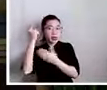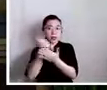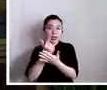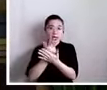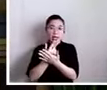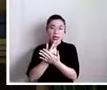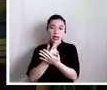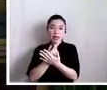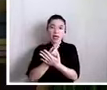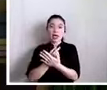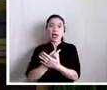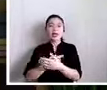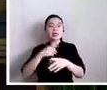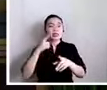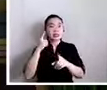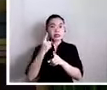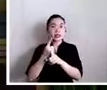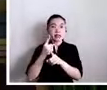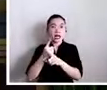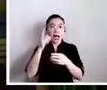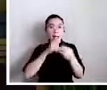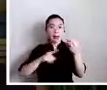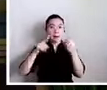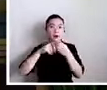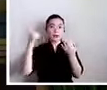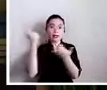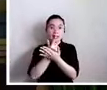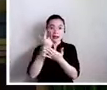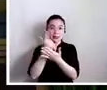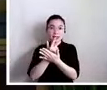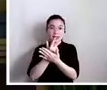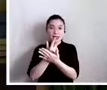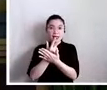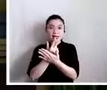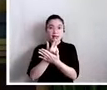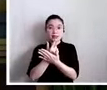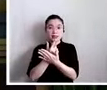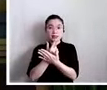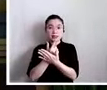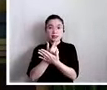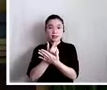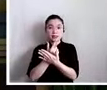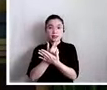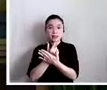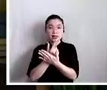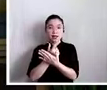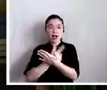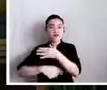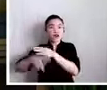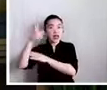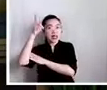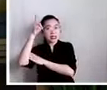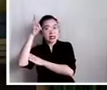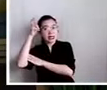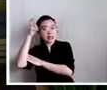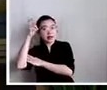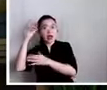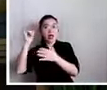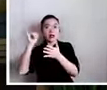is about the gospel of the devil that is being